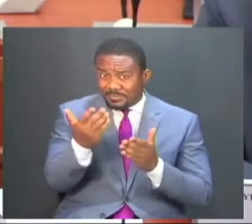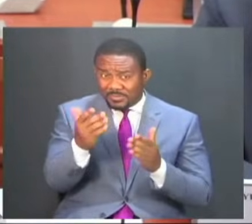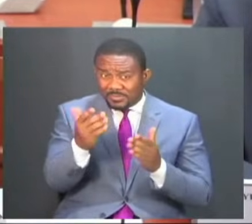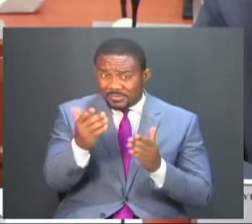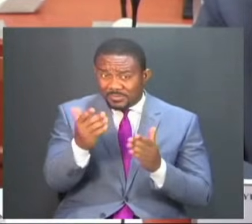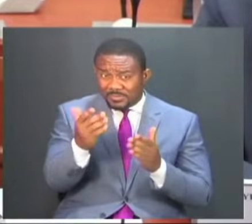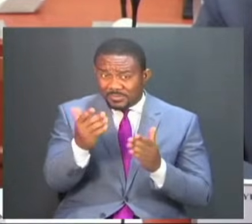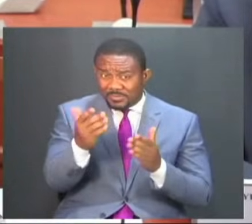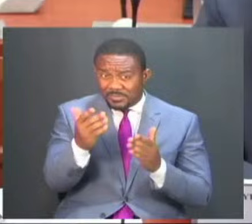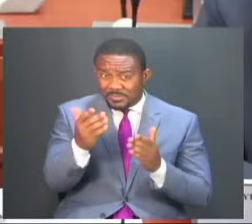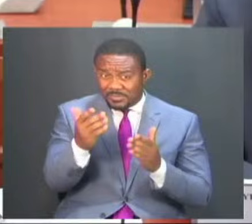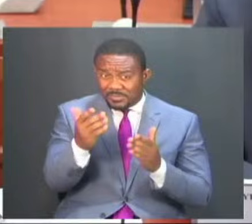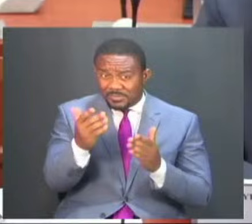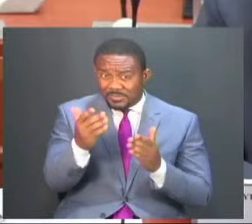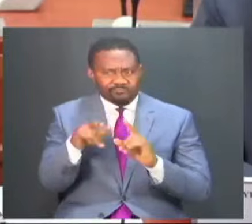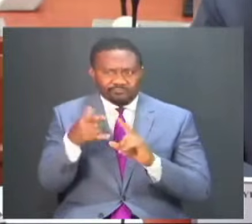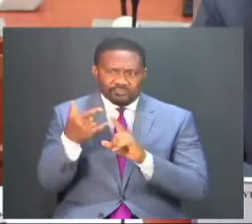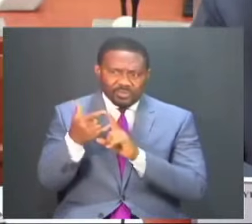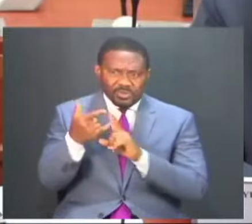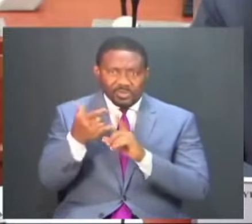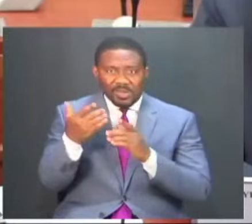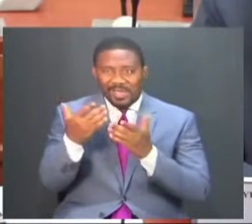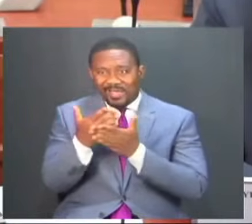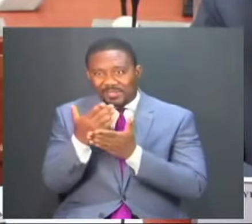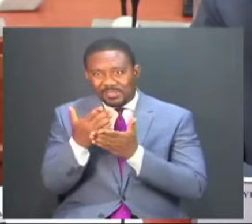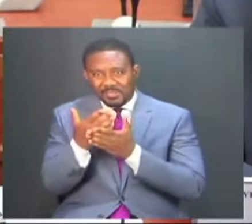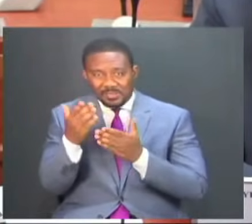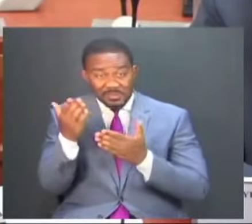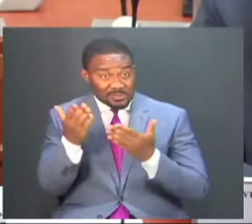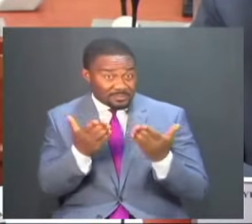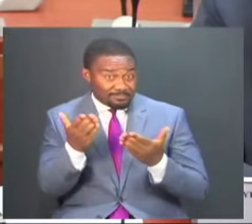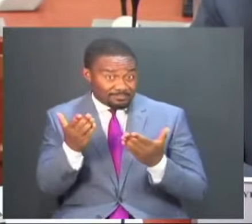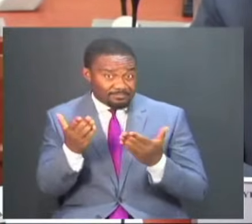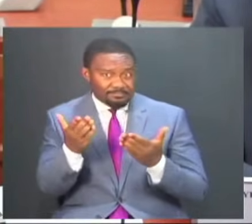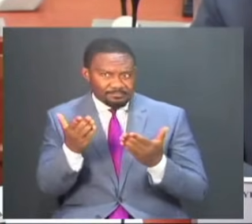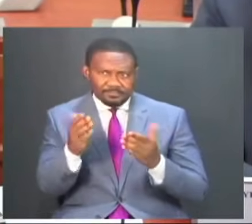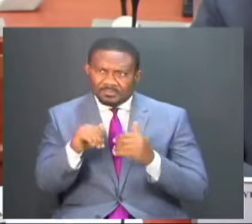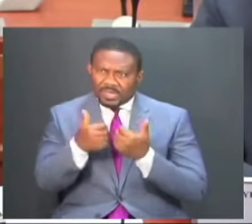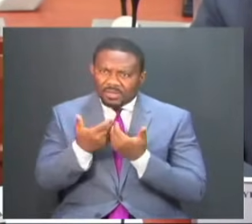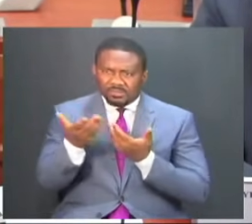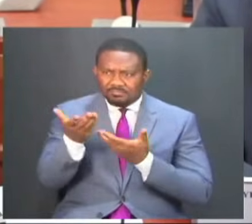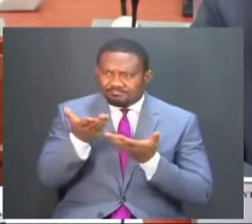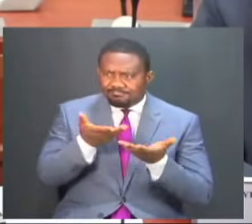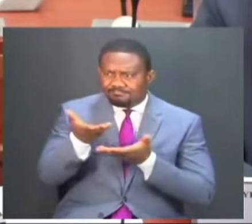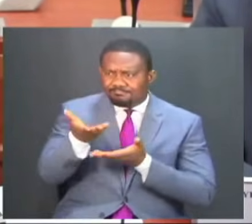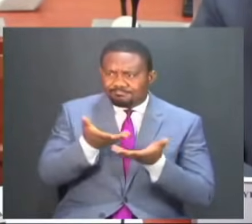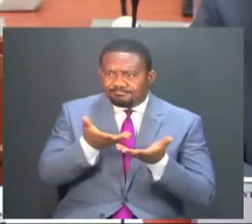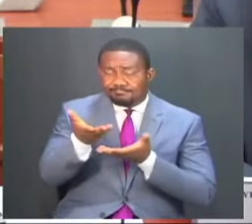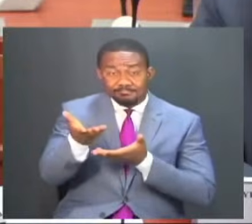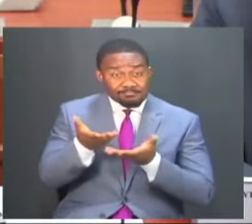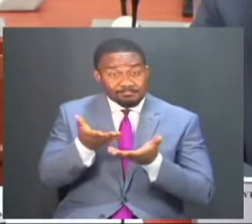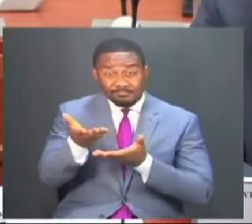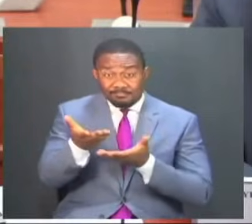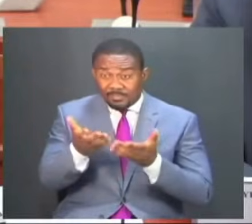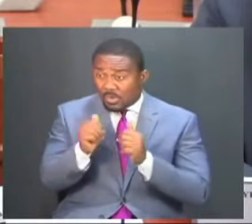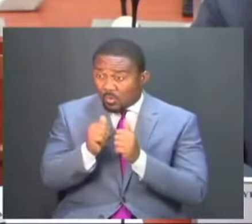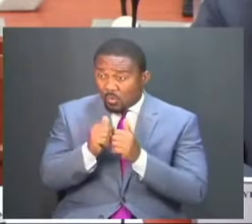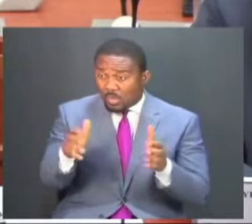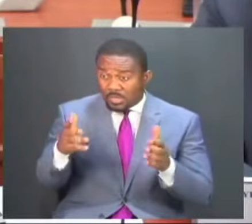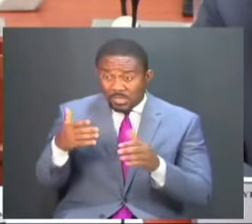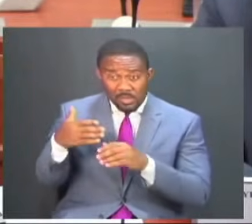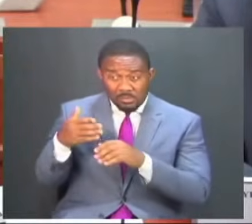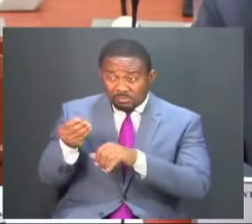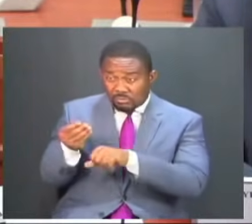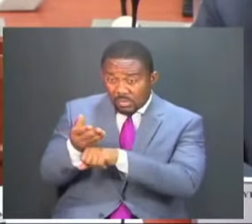virtual asset services, pose risk to Ghanaians as they interact with such platforms without institutional guidance